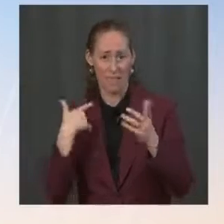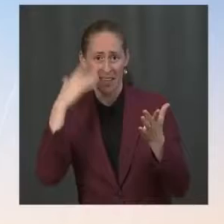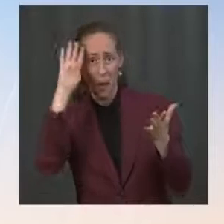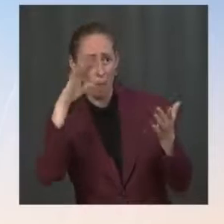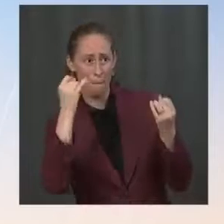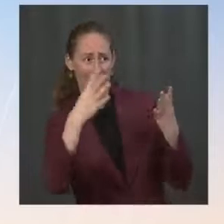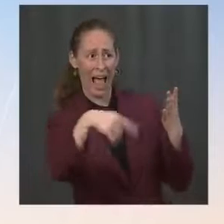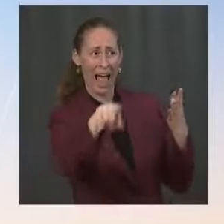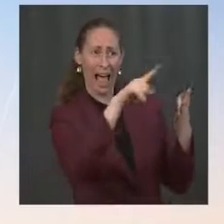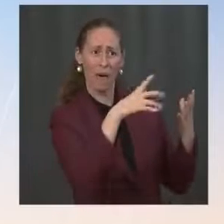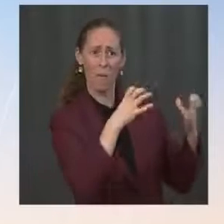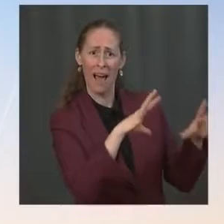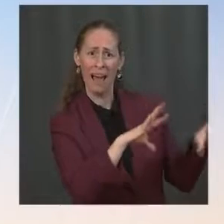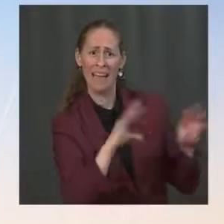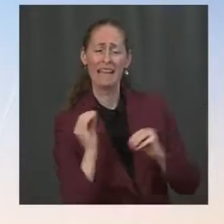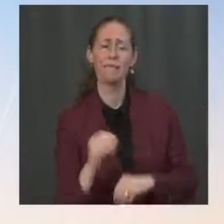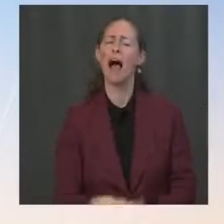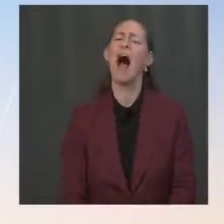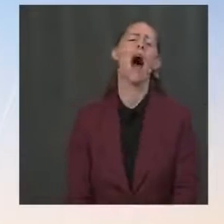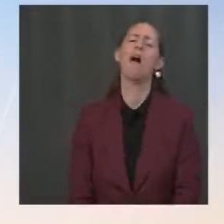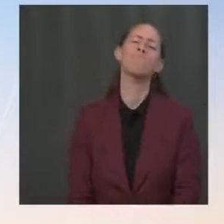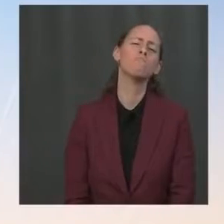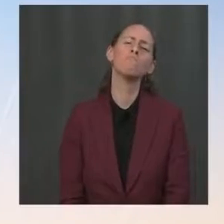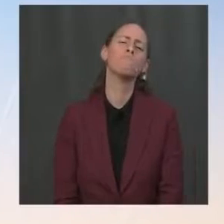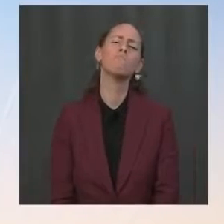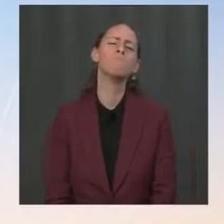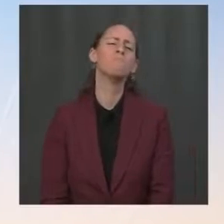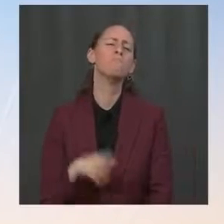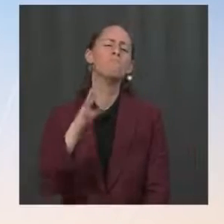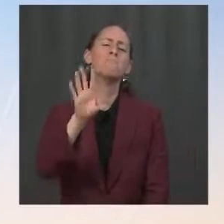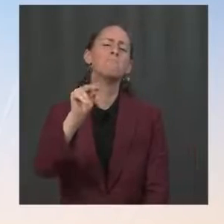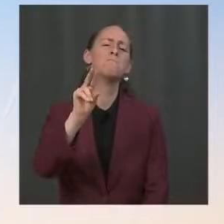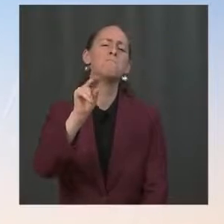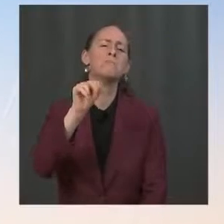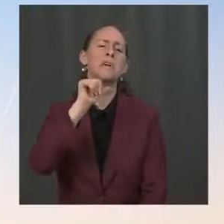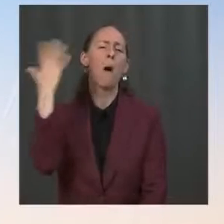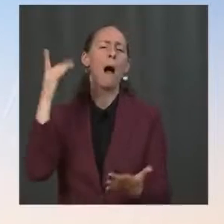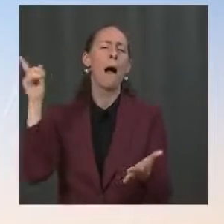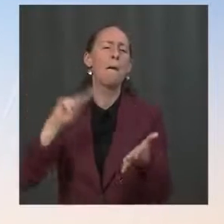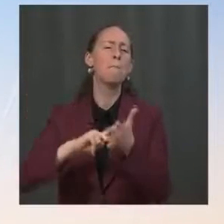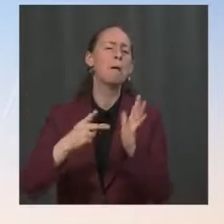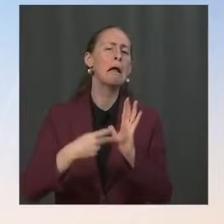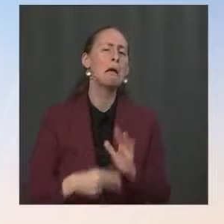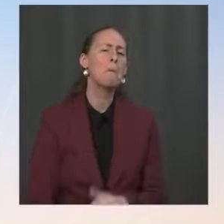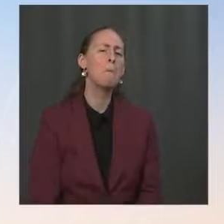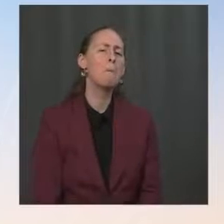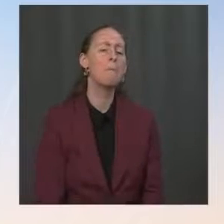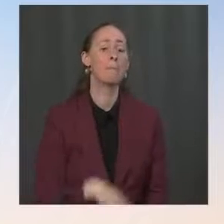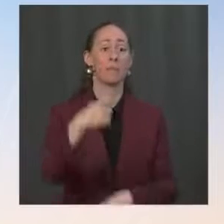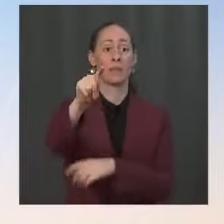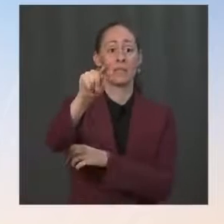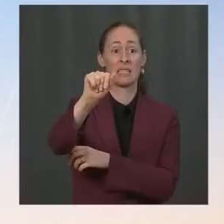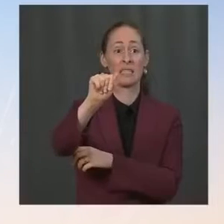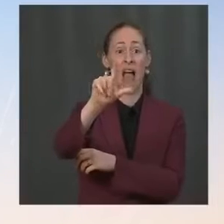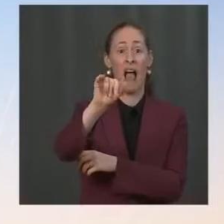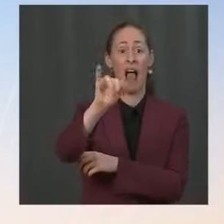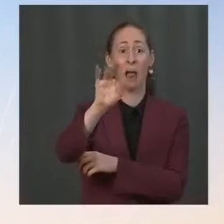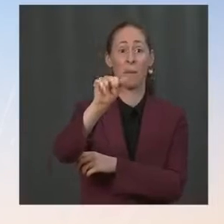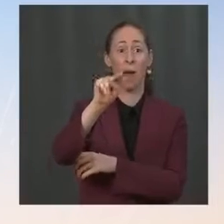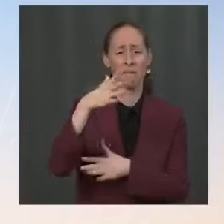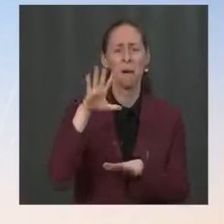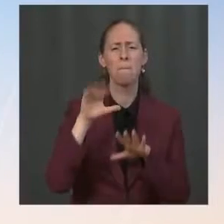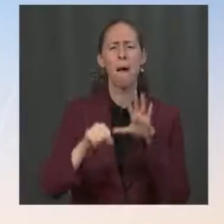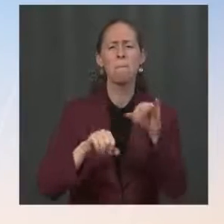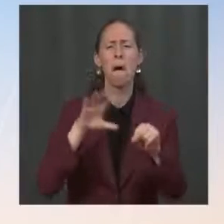wasn't his intention, Amr. I think what he was conveying is that at a time where the Taliban is taking over the country, certainly not